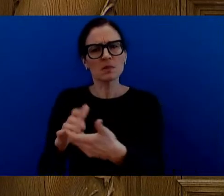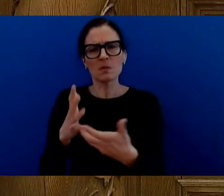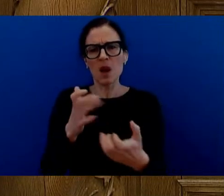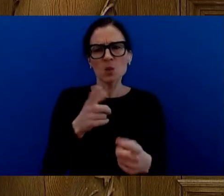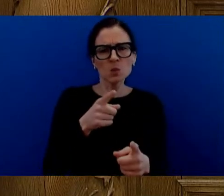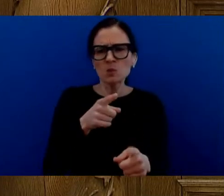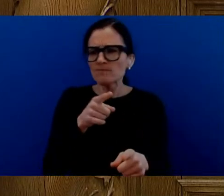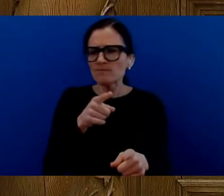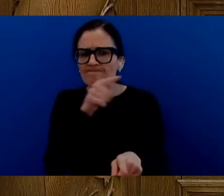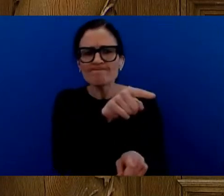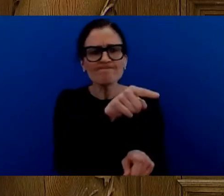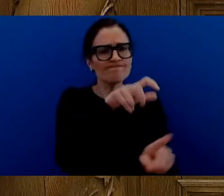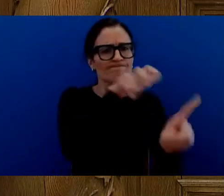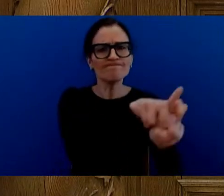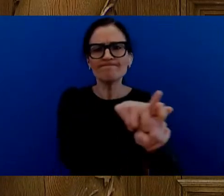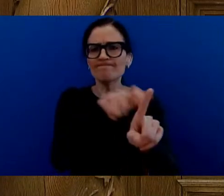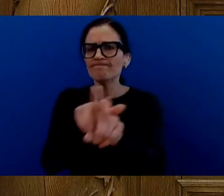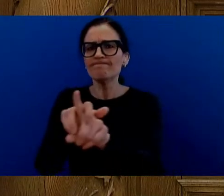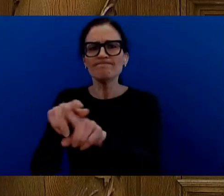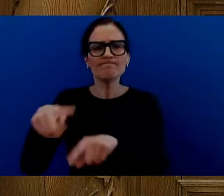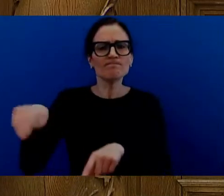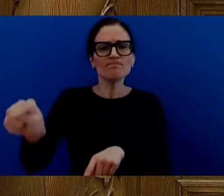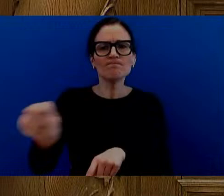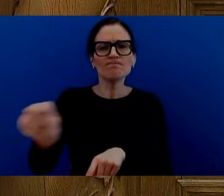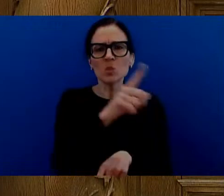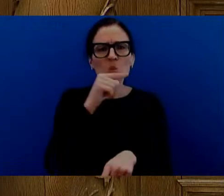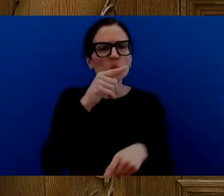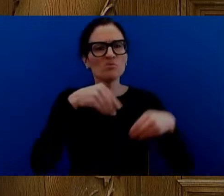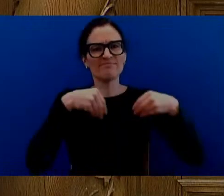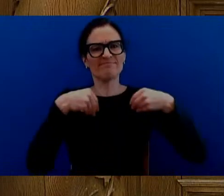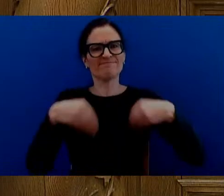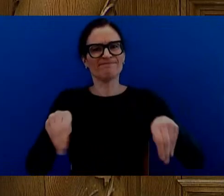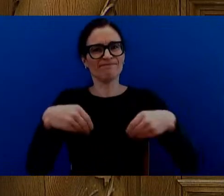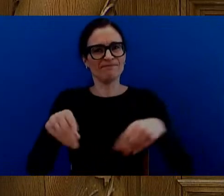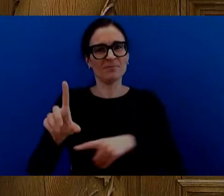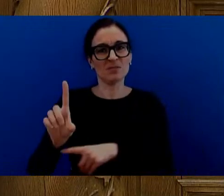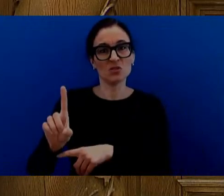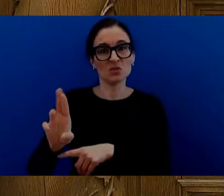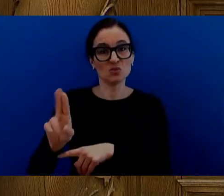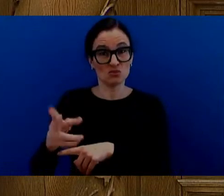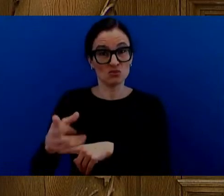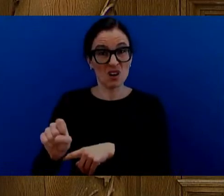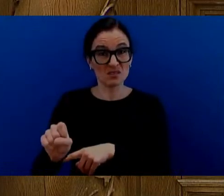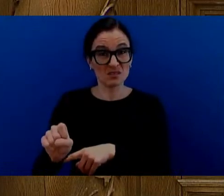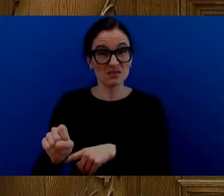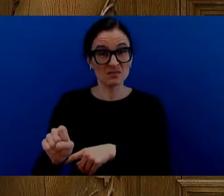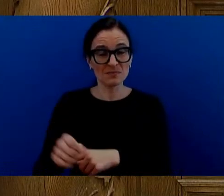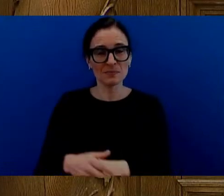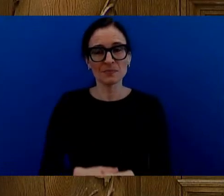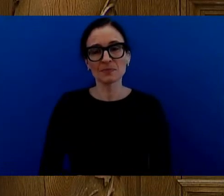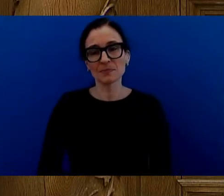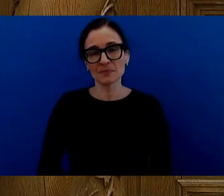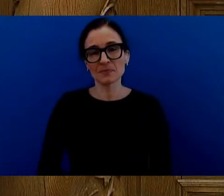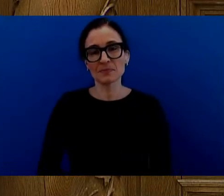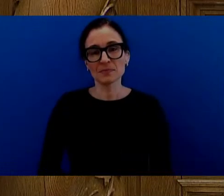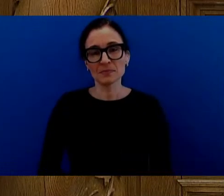and building on our efforts to stop gangs from taking away their fast cars and fancy homes.